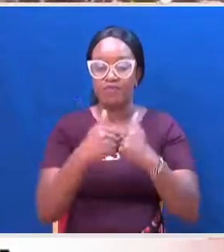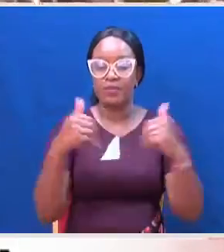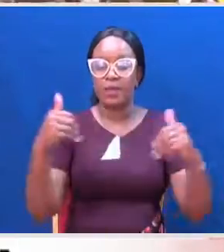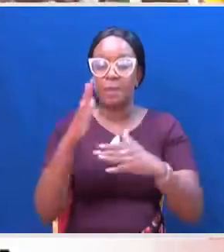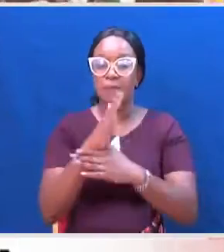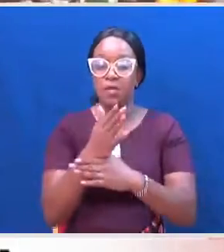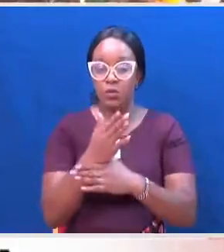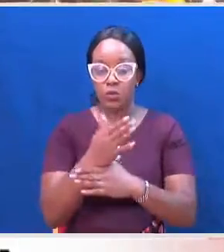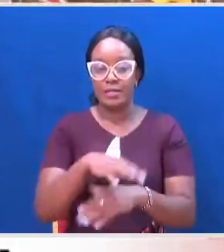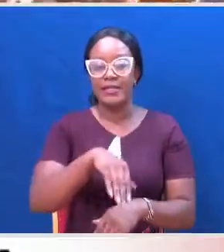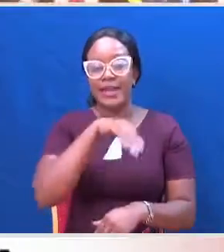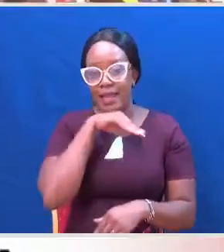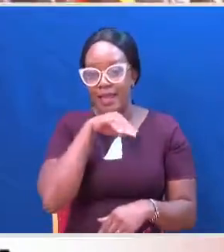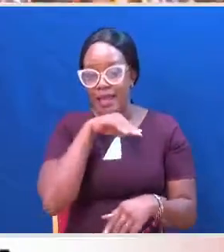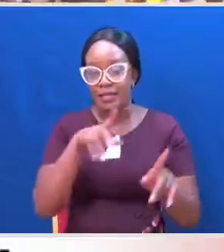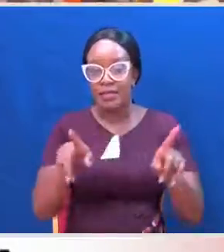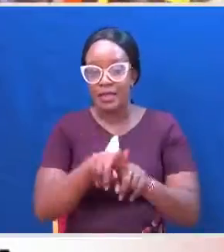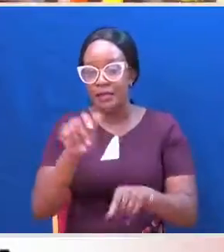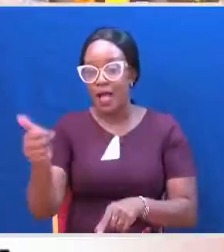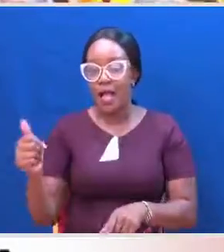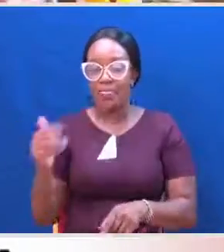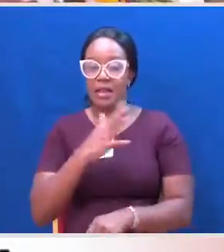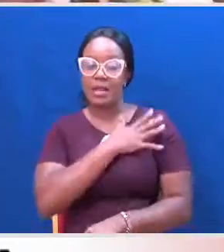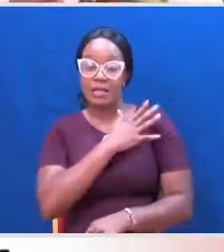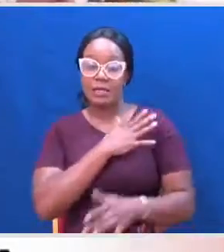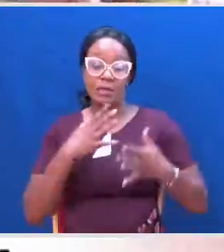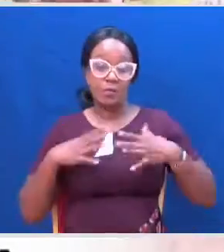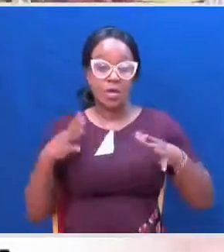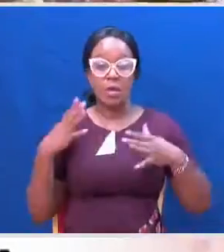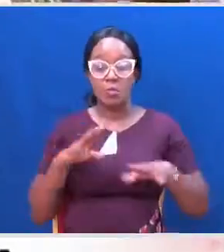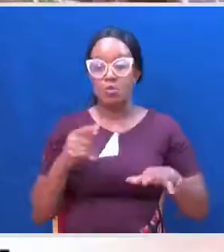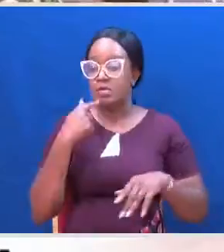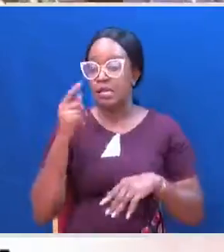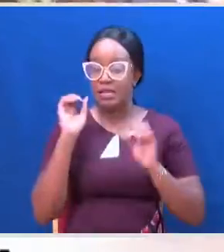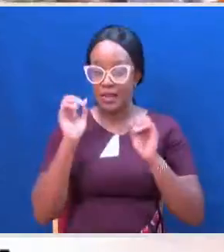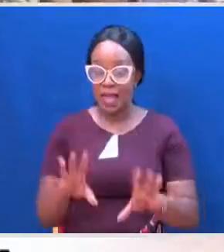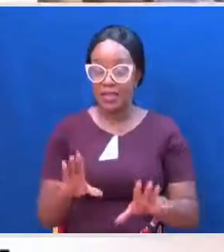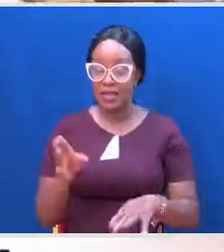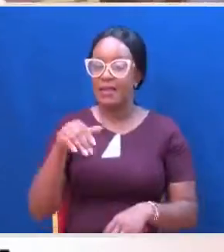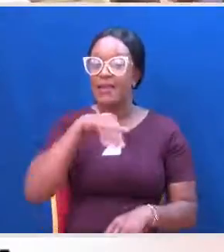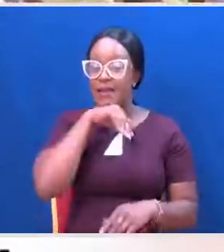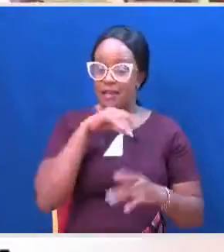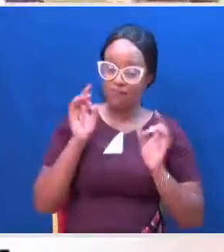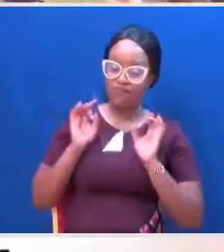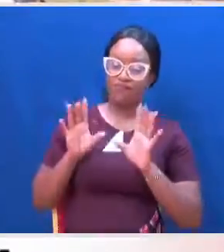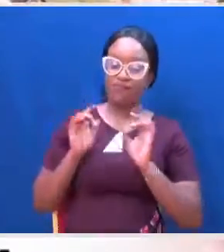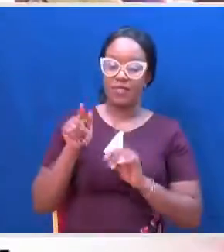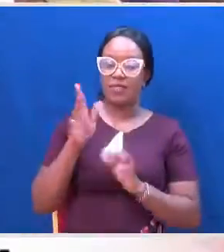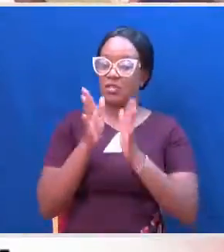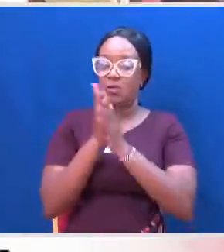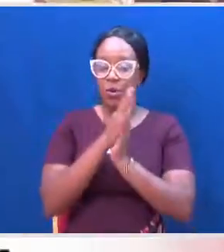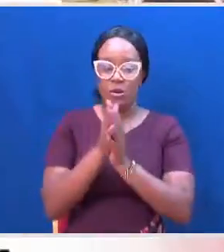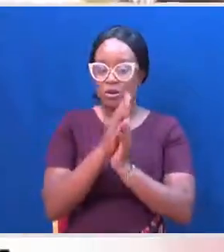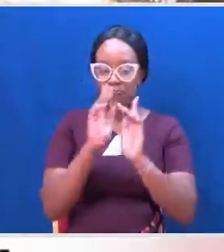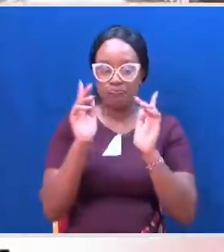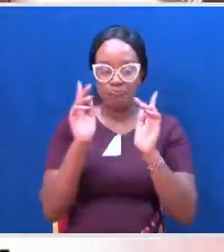his co-principals of the NASA coalition did not go unmentioned. Raila dismissed the issue as bygones.